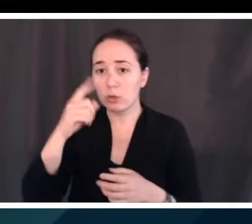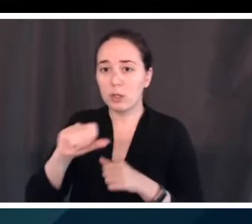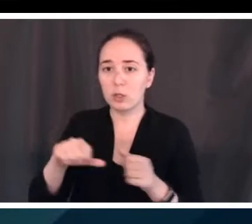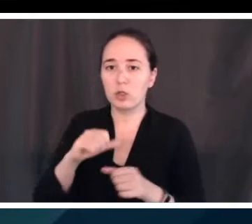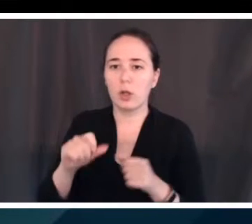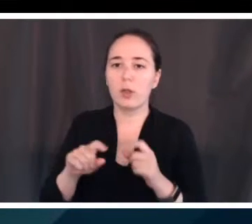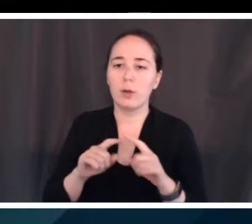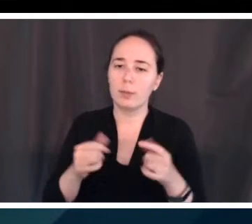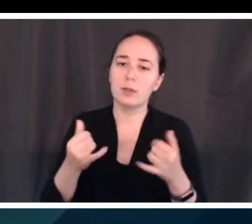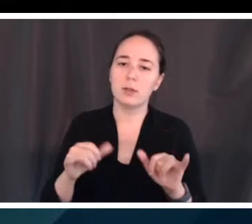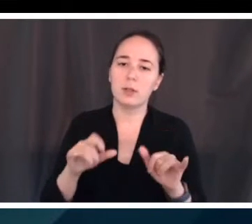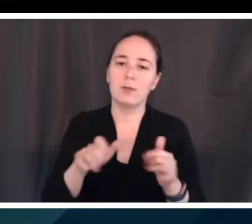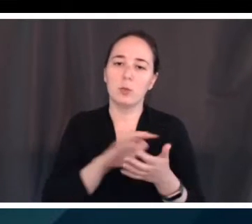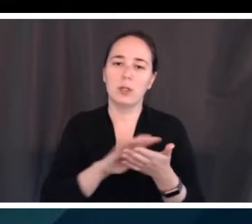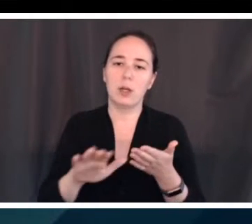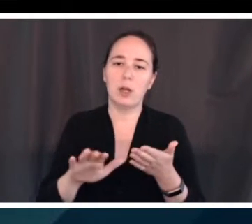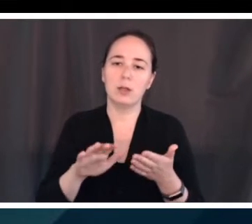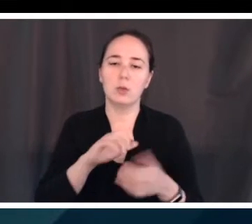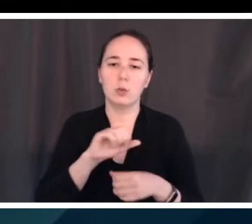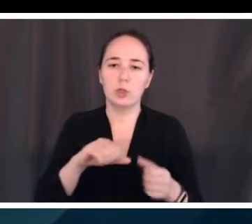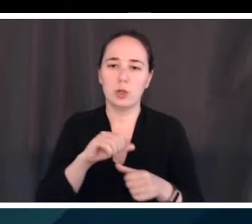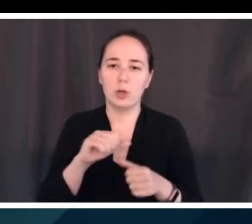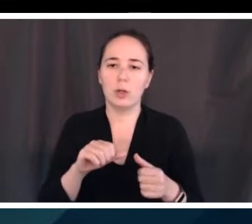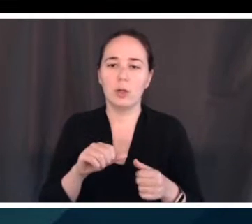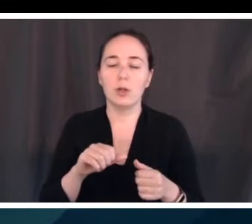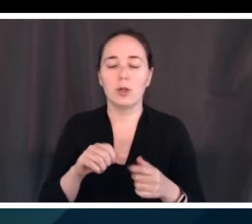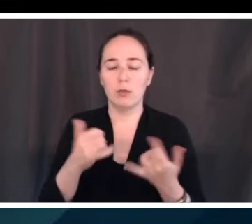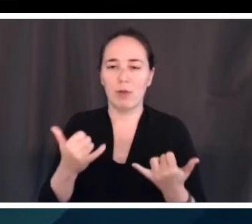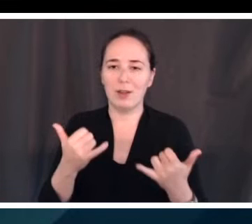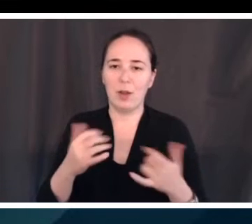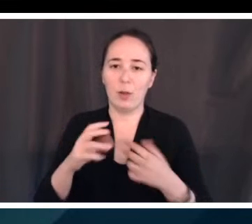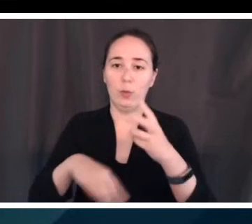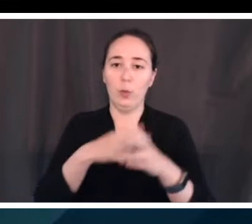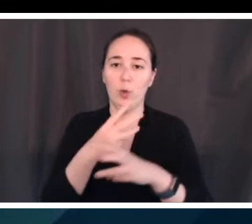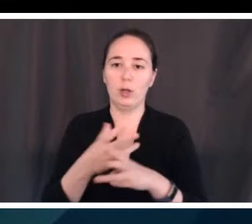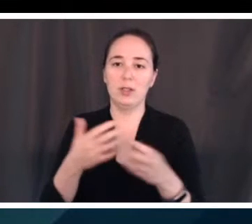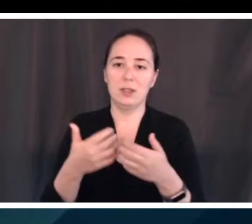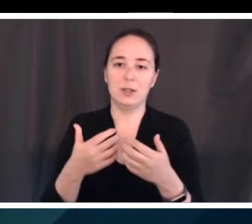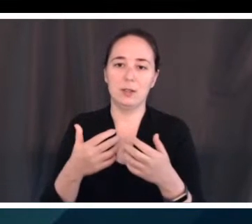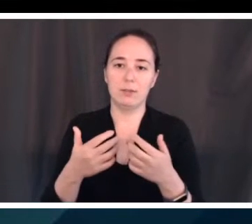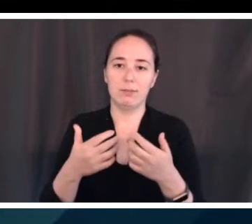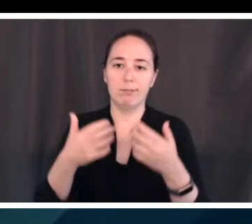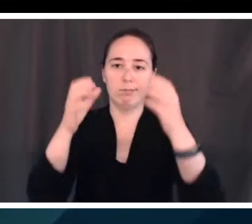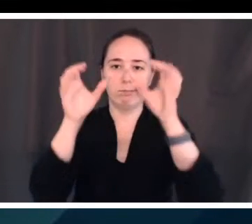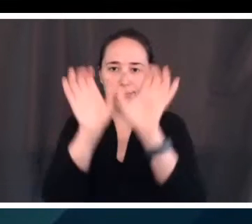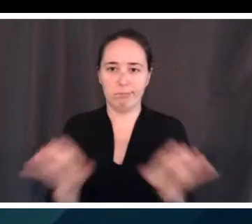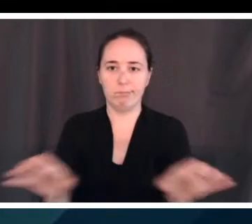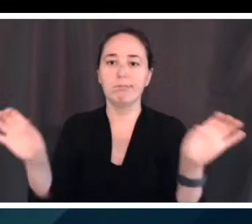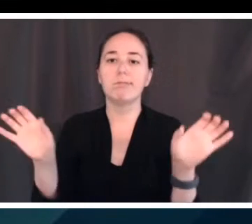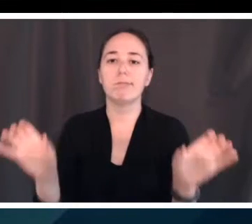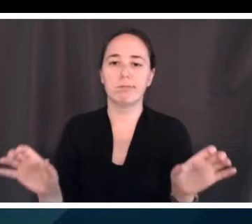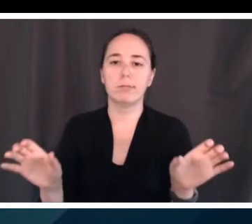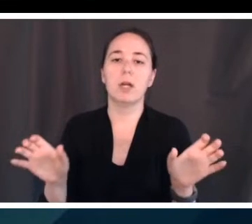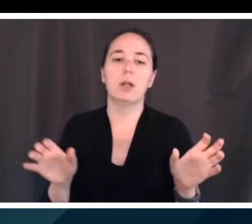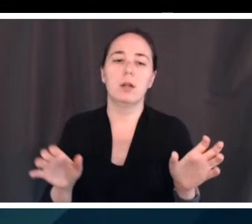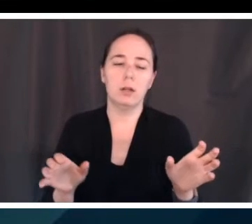are times of great division, and uh,